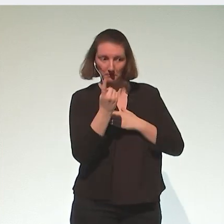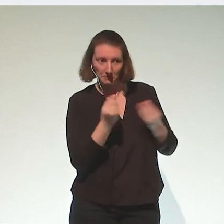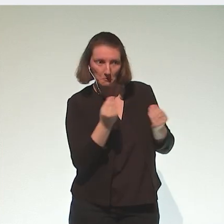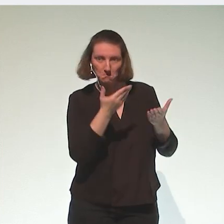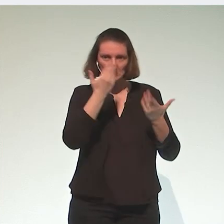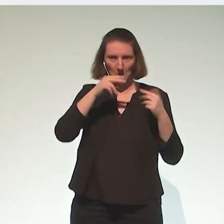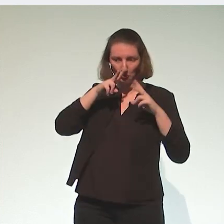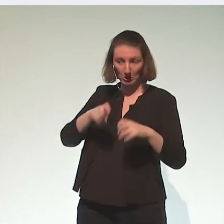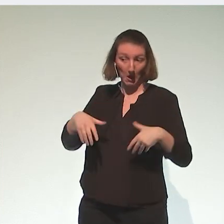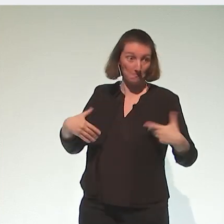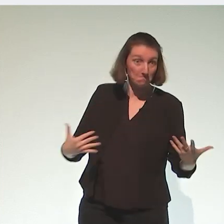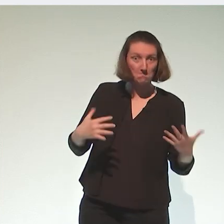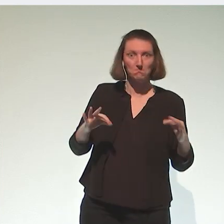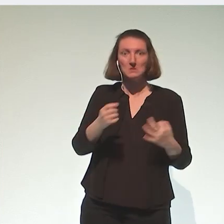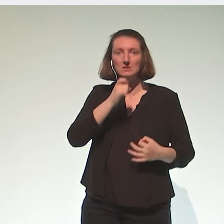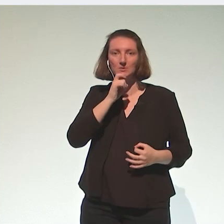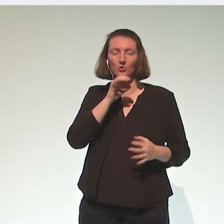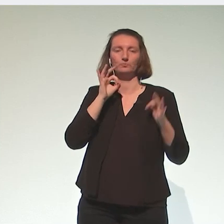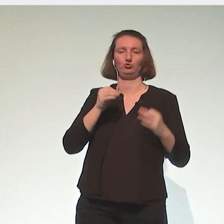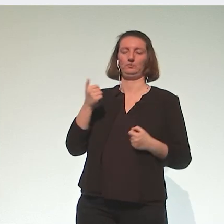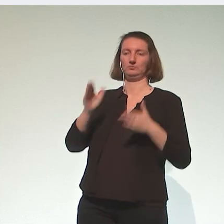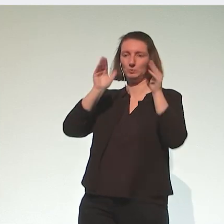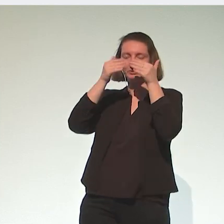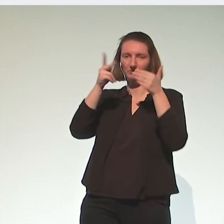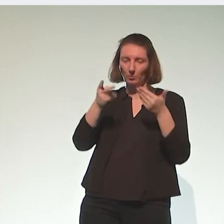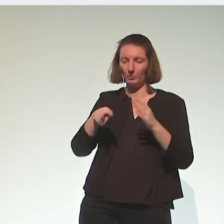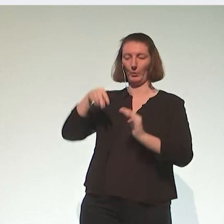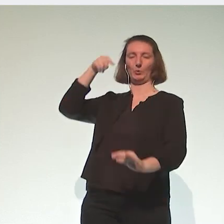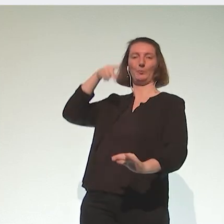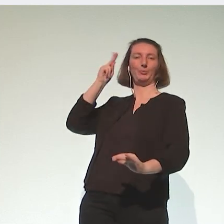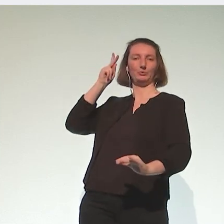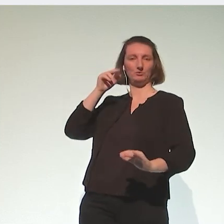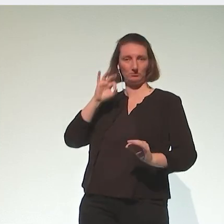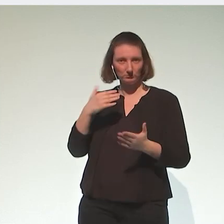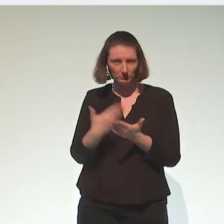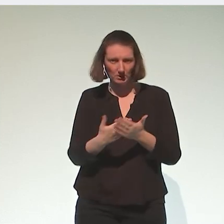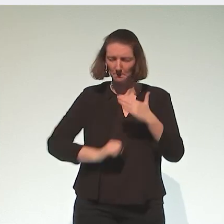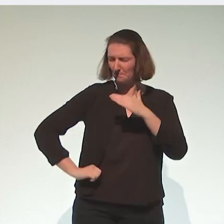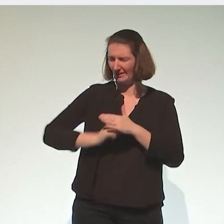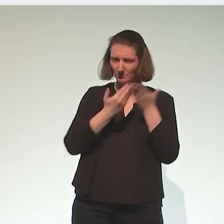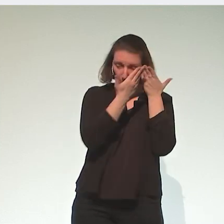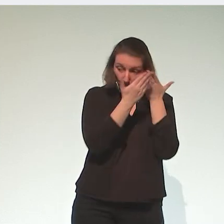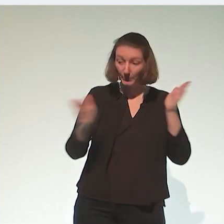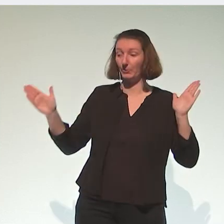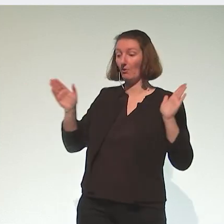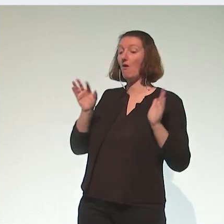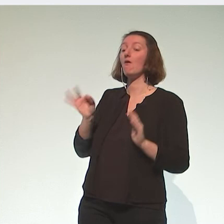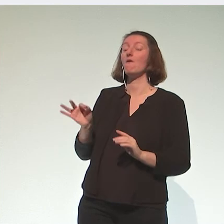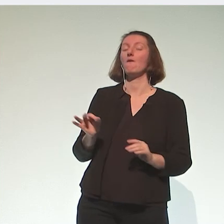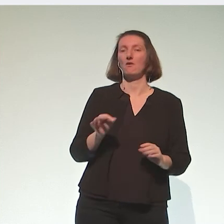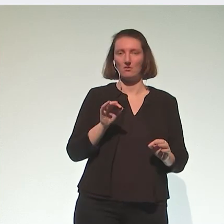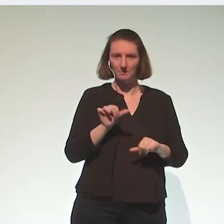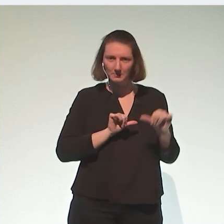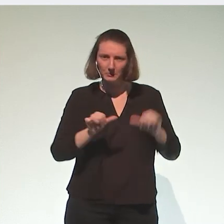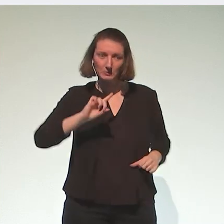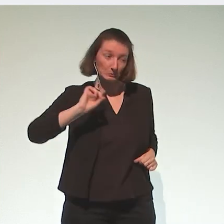underlying mechanisms are difficult to understand, autism requires a broader vision. And this